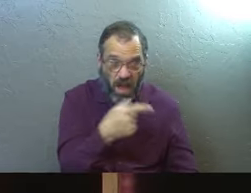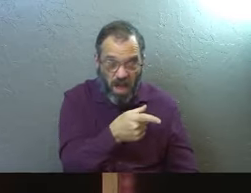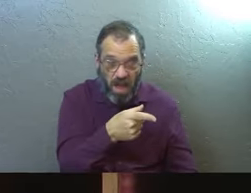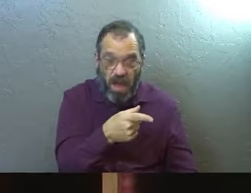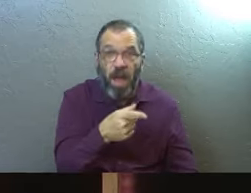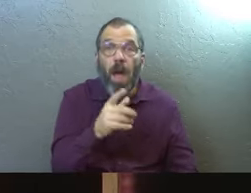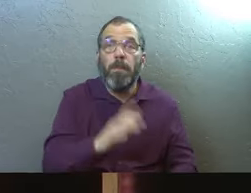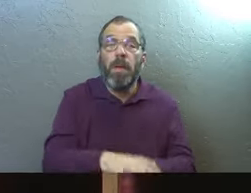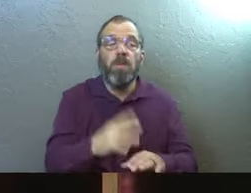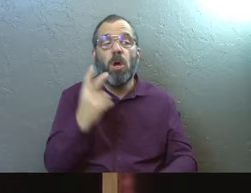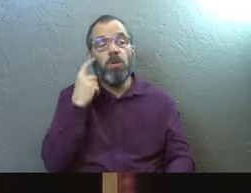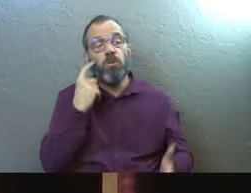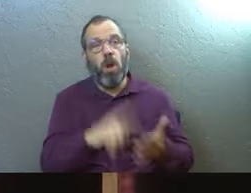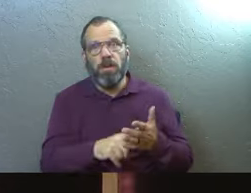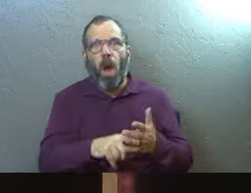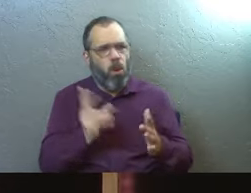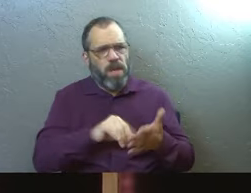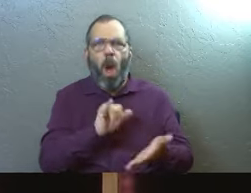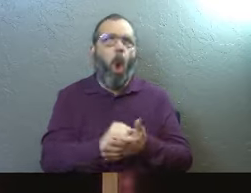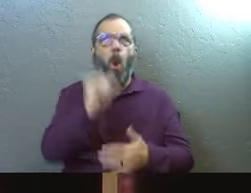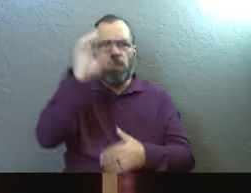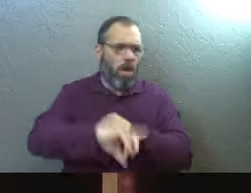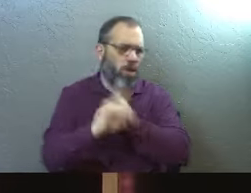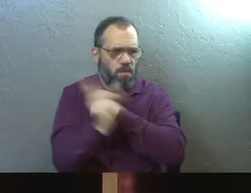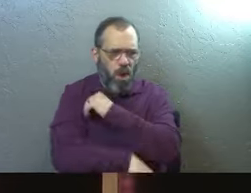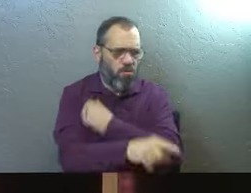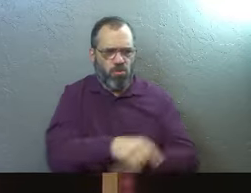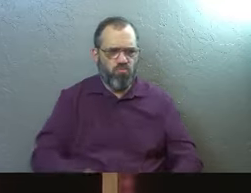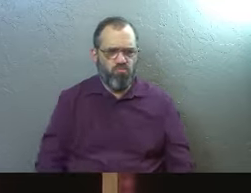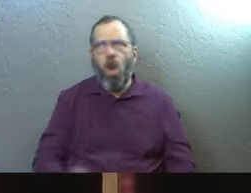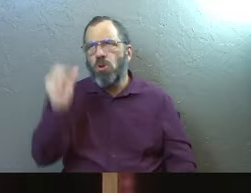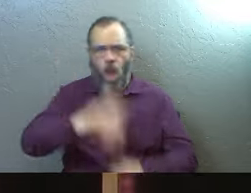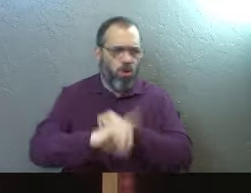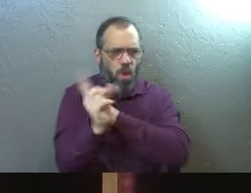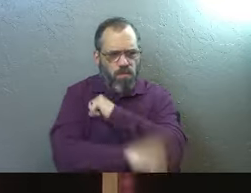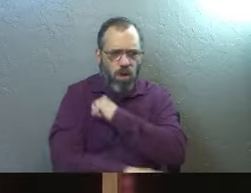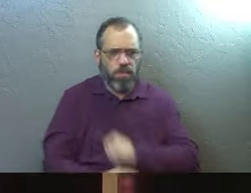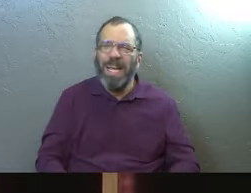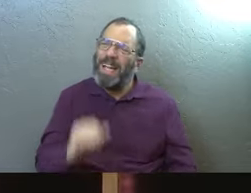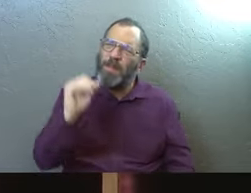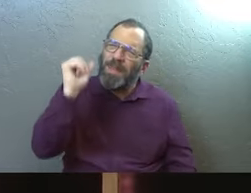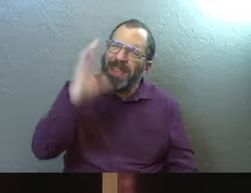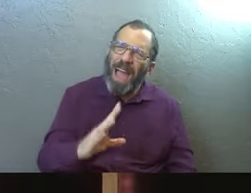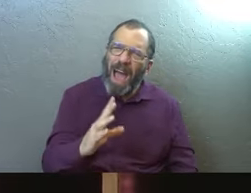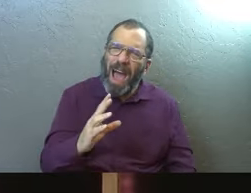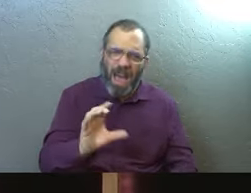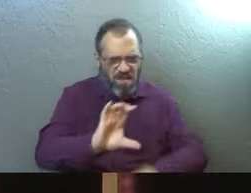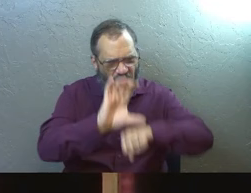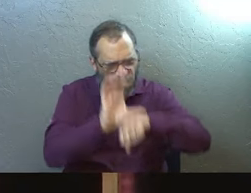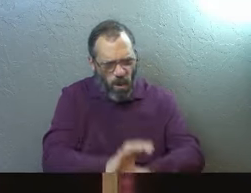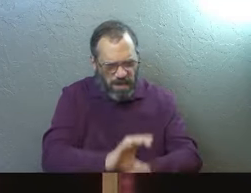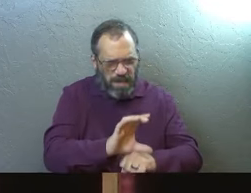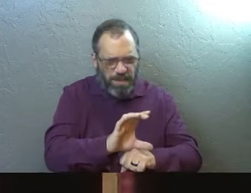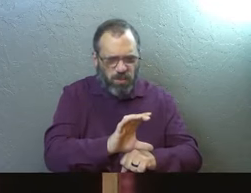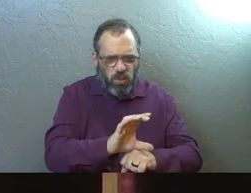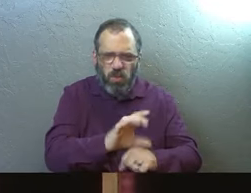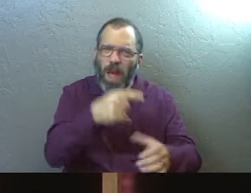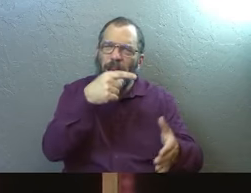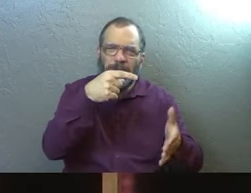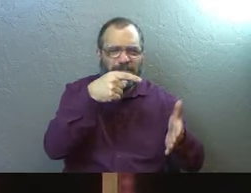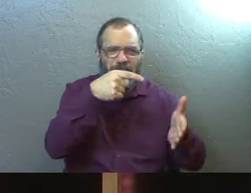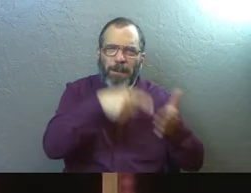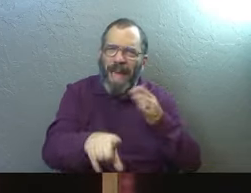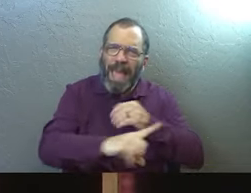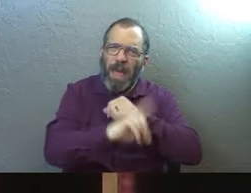Because on the surface, that's how many of us read it. Is it punishment from God? Is God making him pay for what he's done?